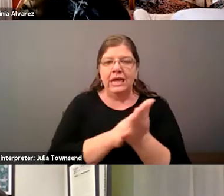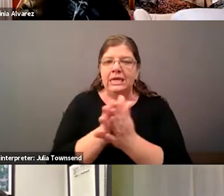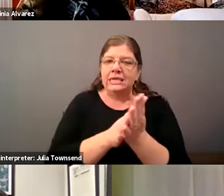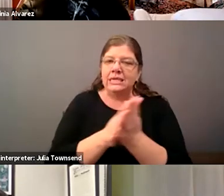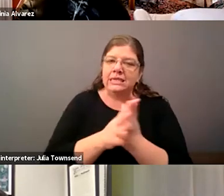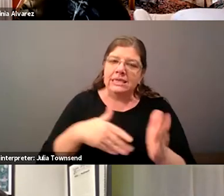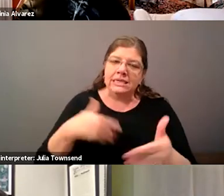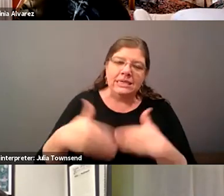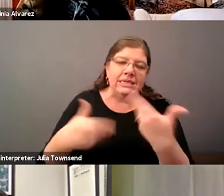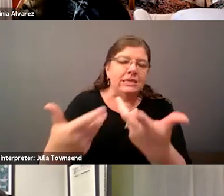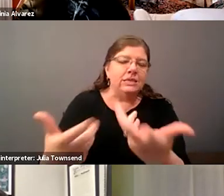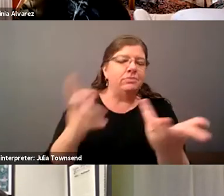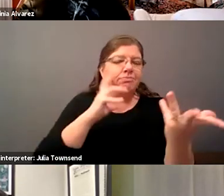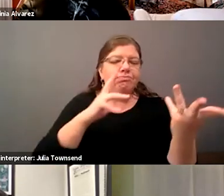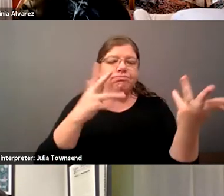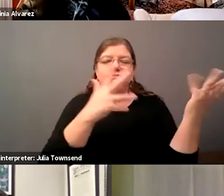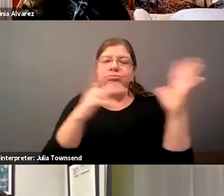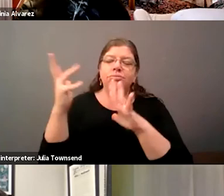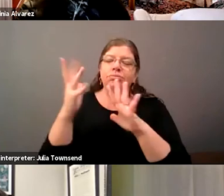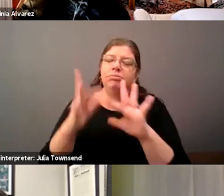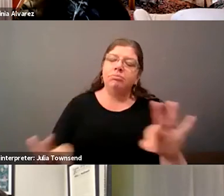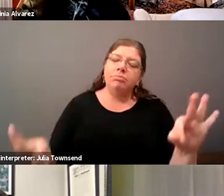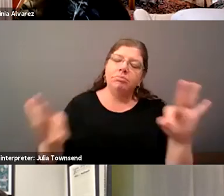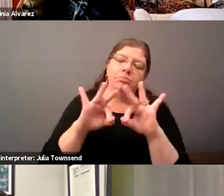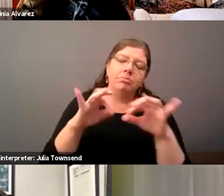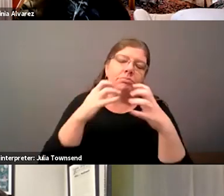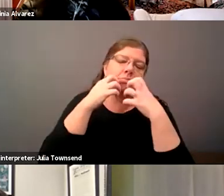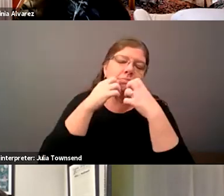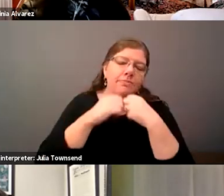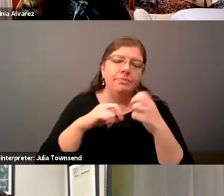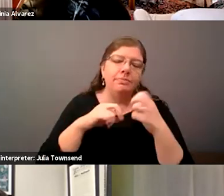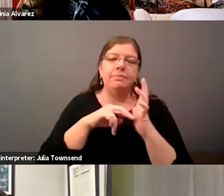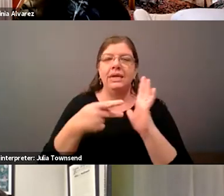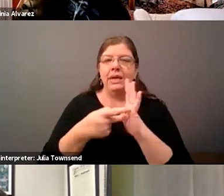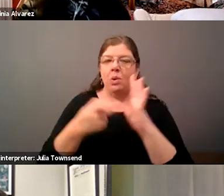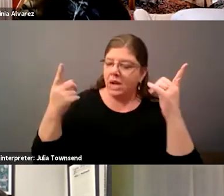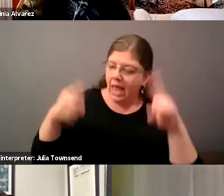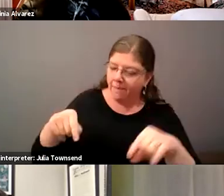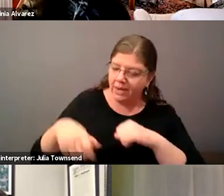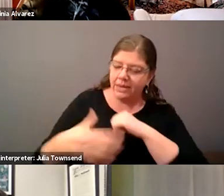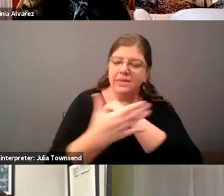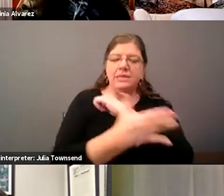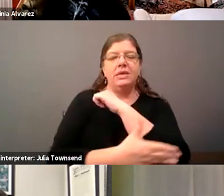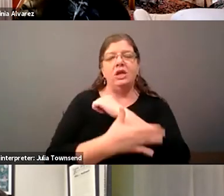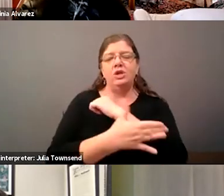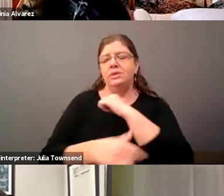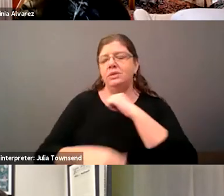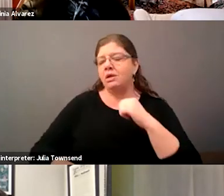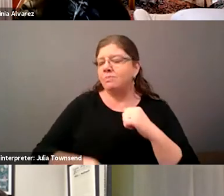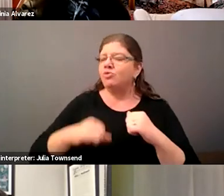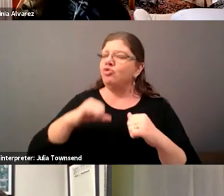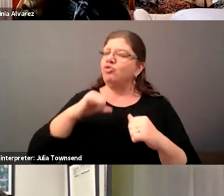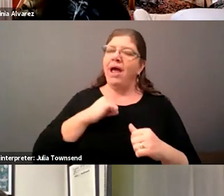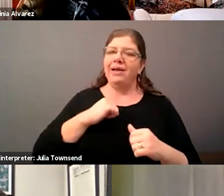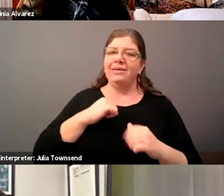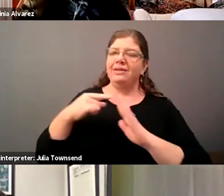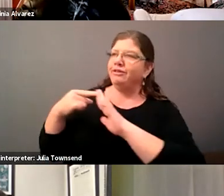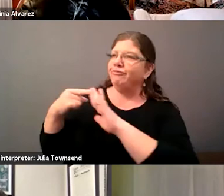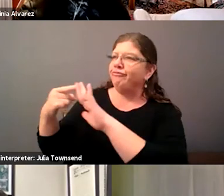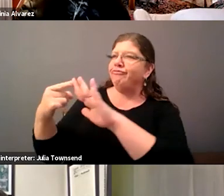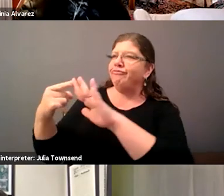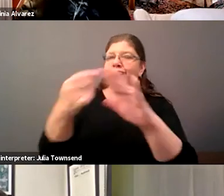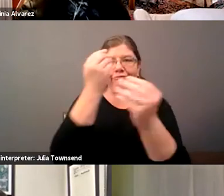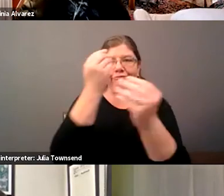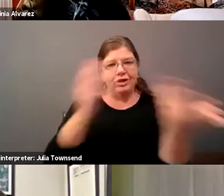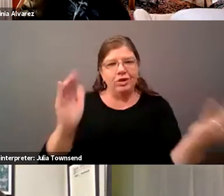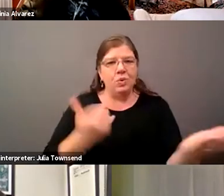and uh meaning with with what has happened here in this country with such pride and the signal that that sends to our